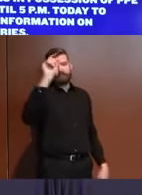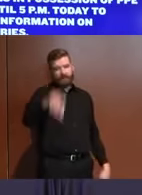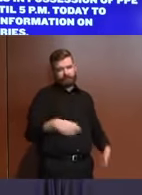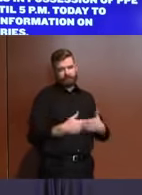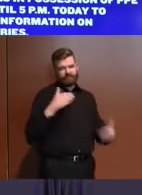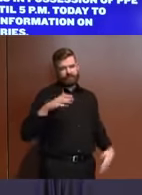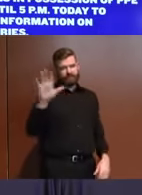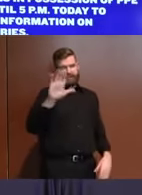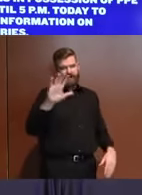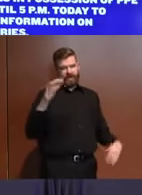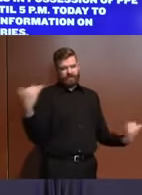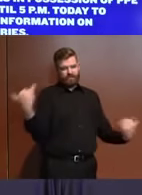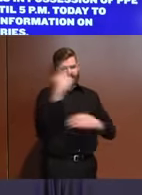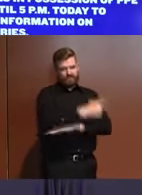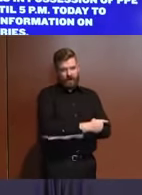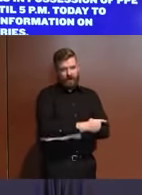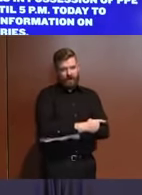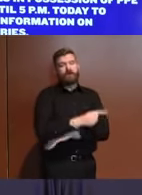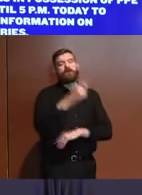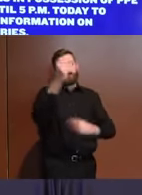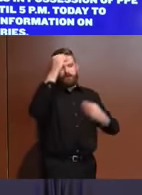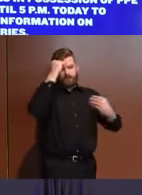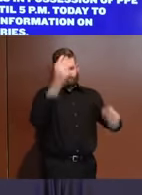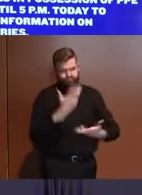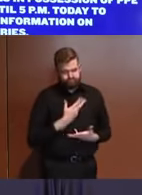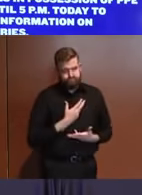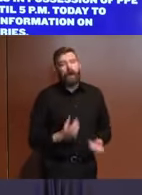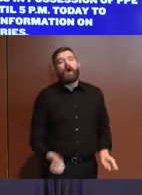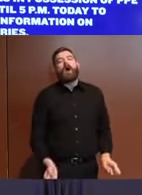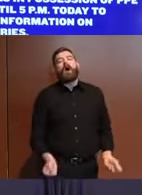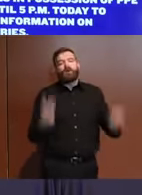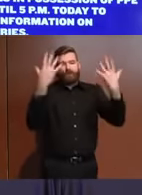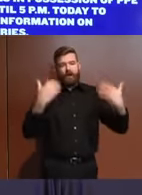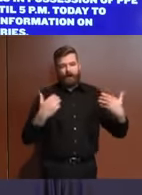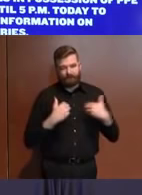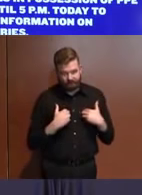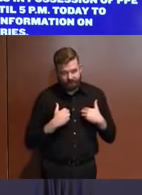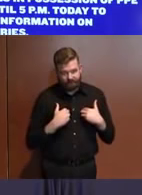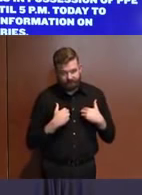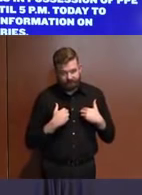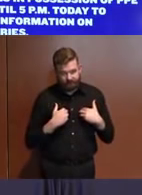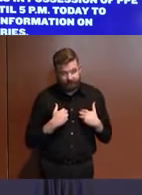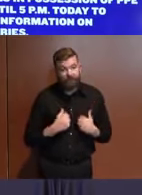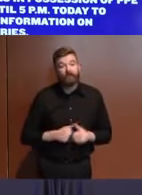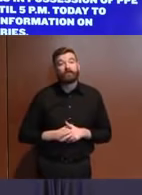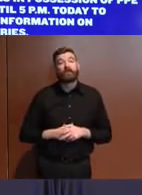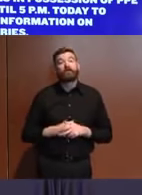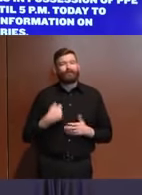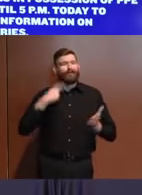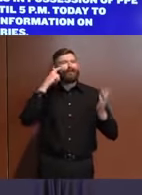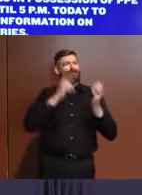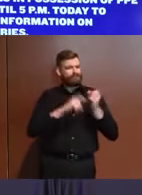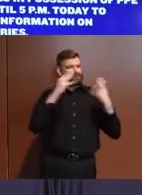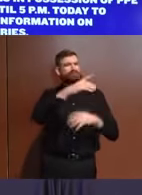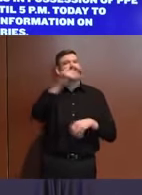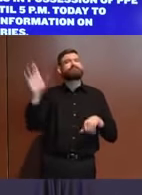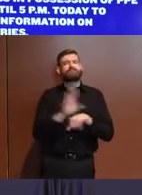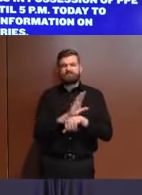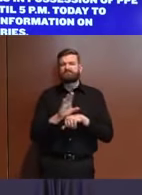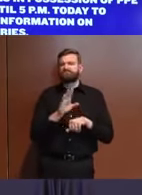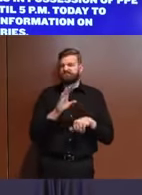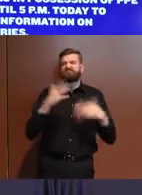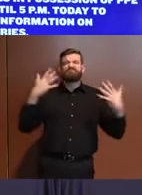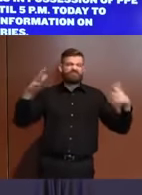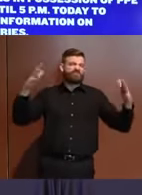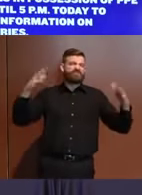5 p.m. today. And again, you could see businesses lining up on their own, volunteering compliance, and